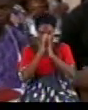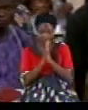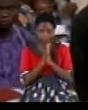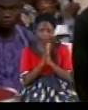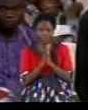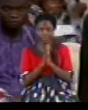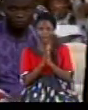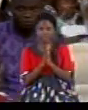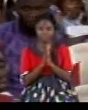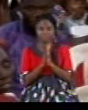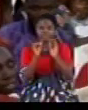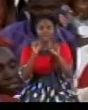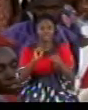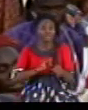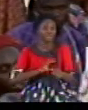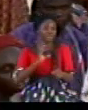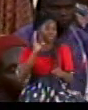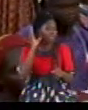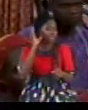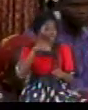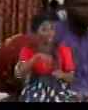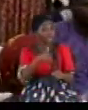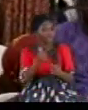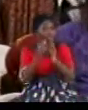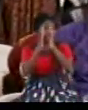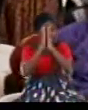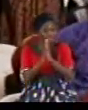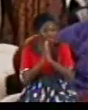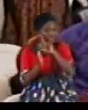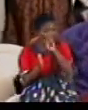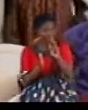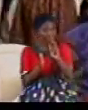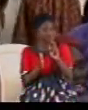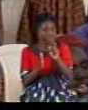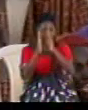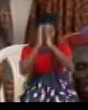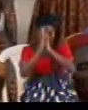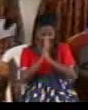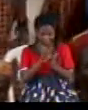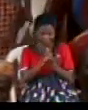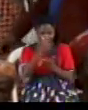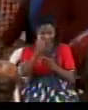Can I hear another amen?